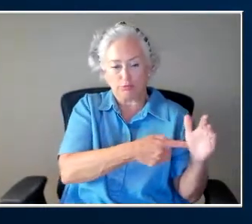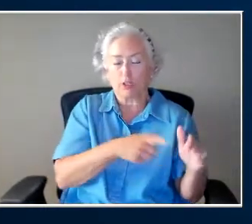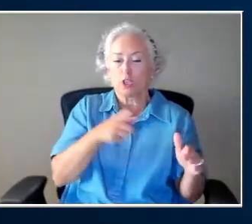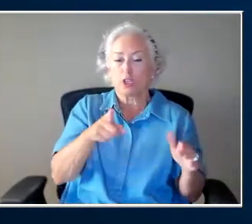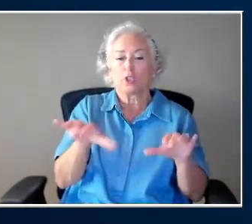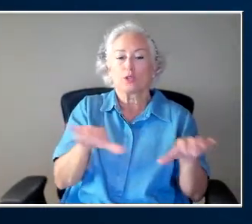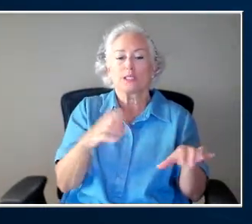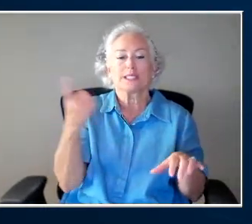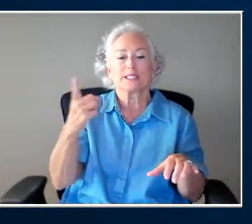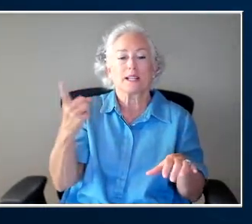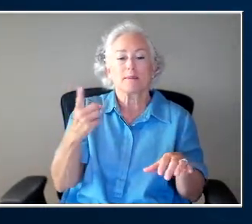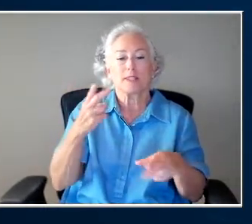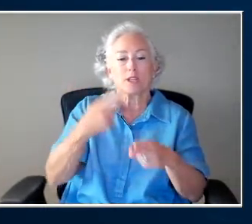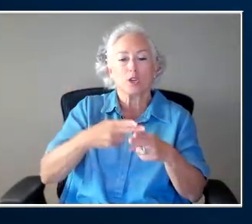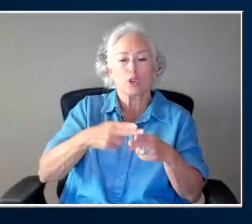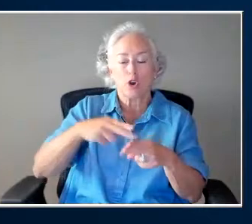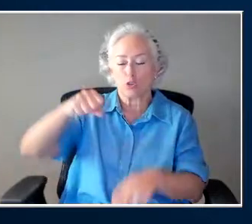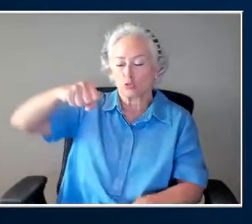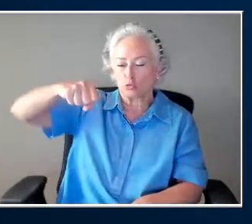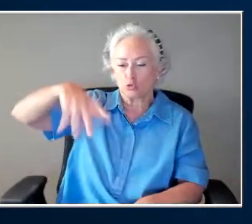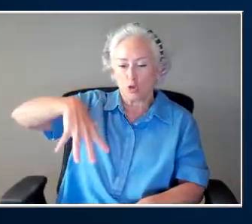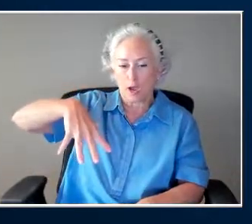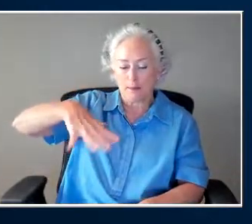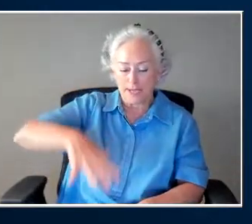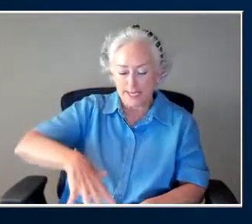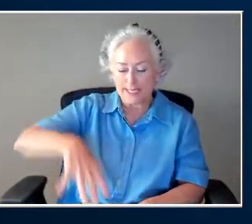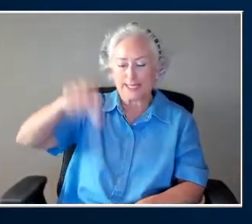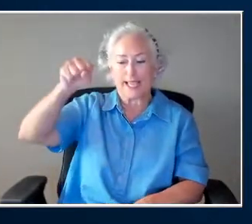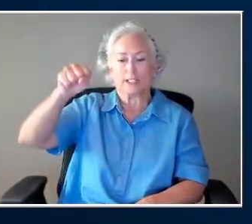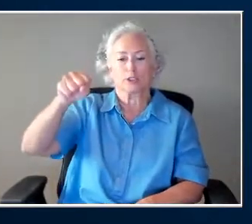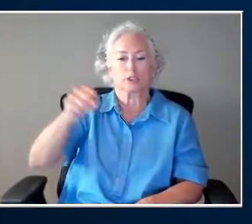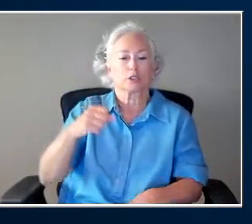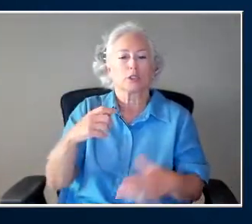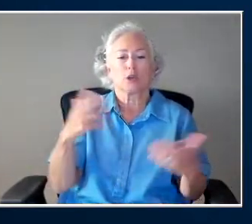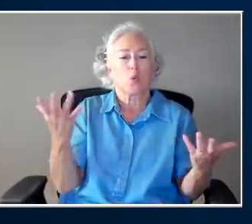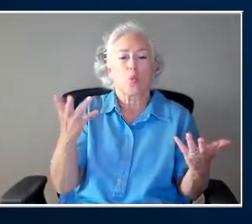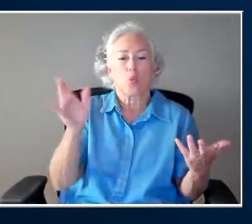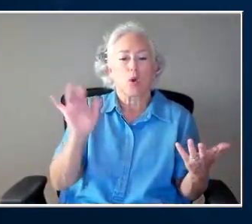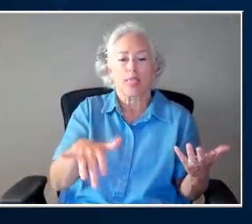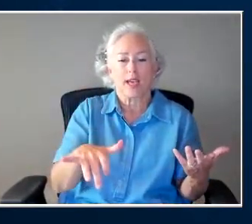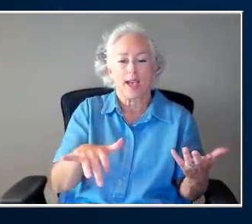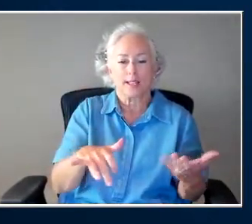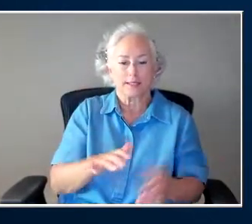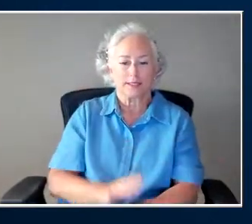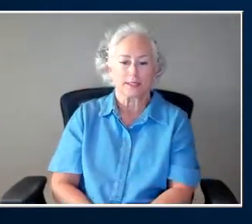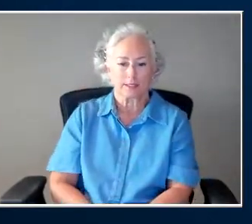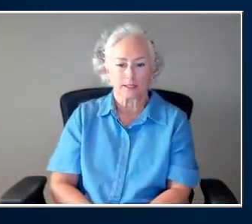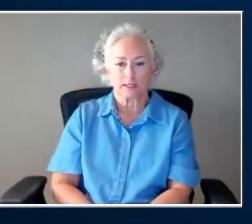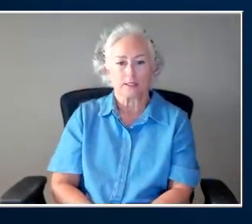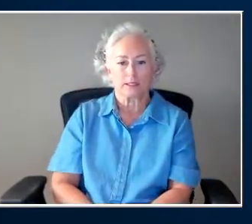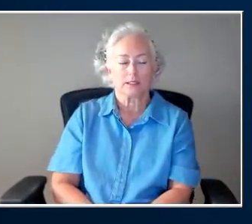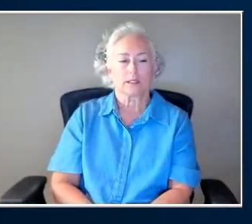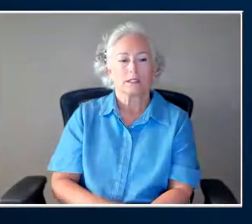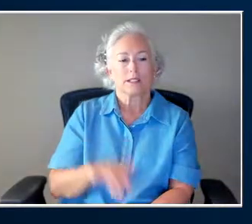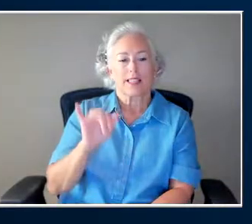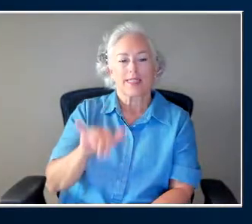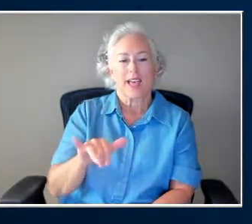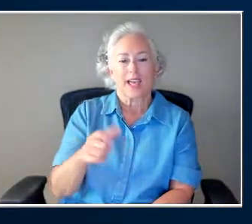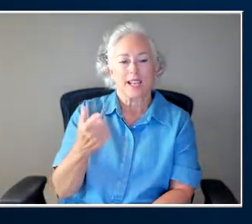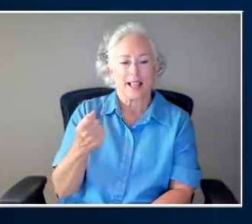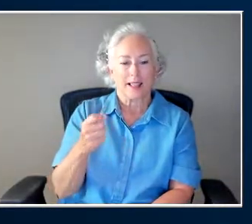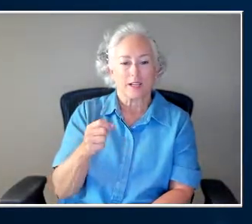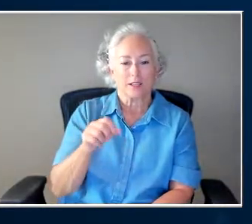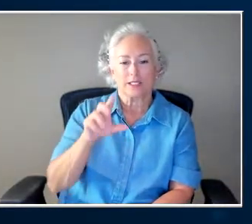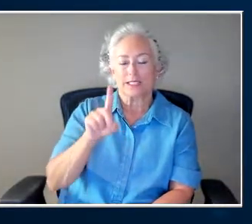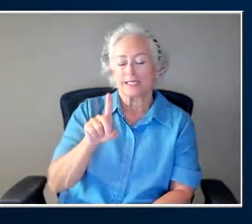exercise. What does the drop and catch exercise do for Cohen? Yeah, so this is a little bit more dynamic